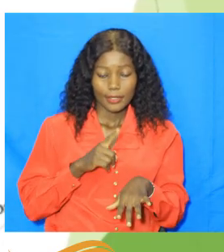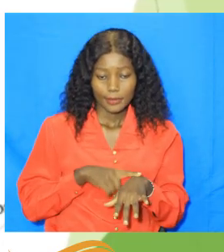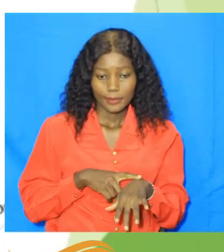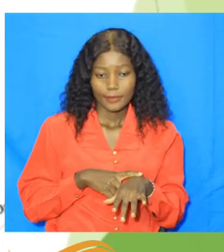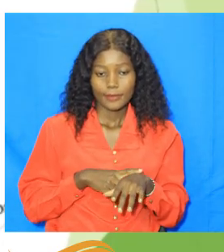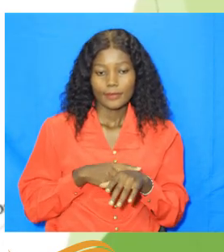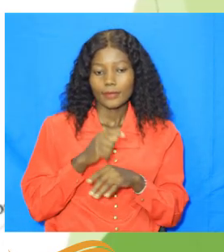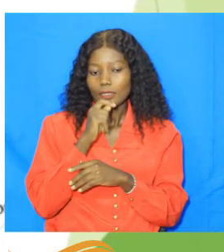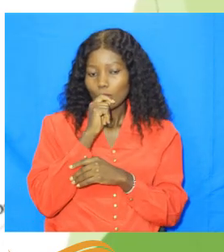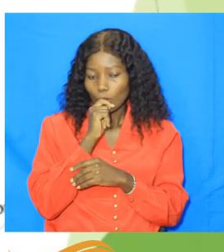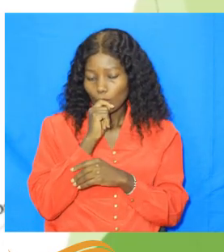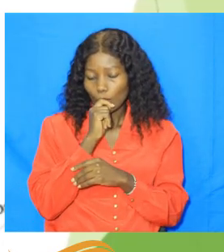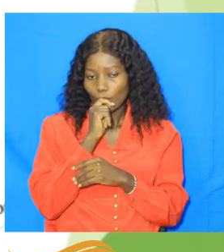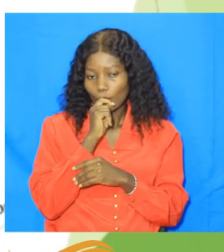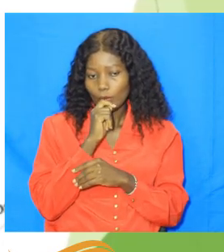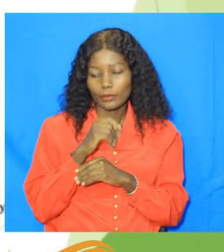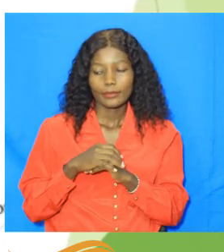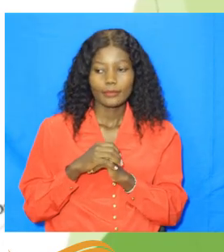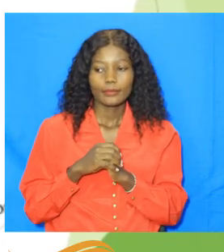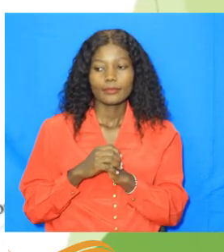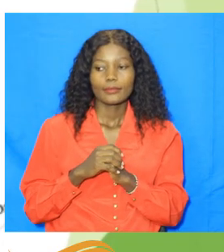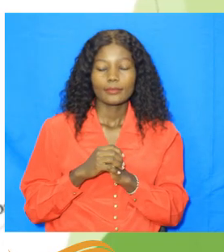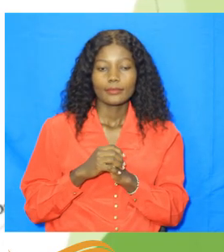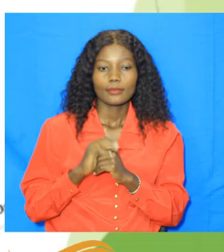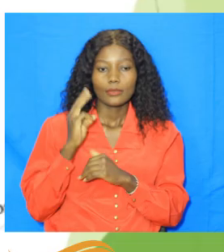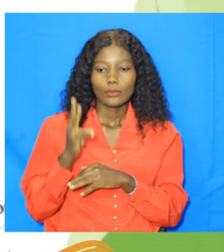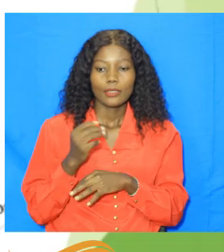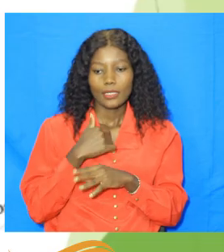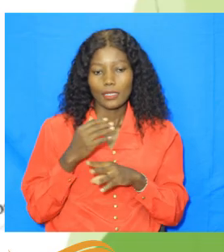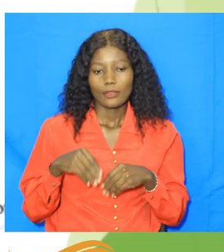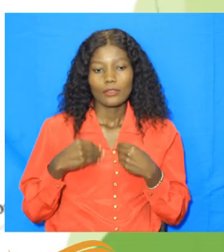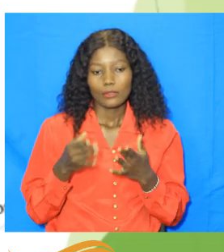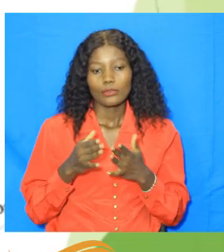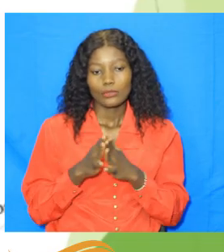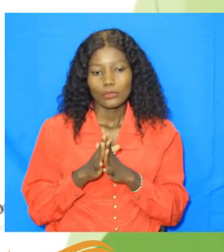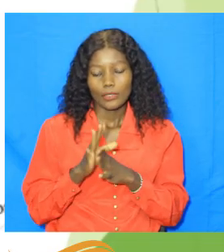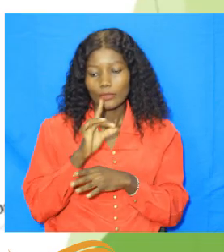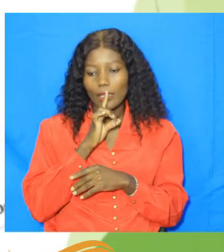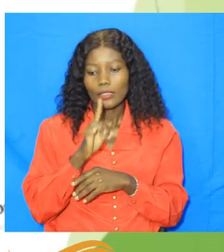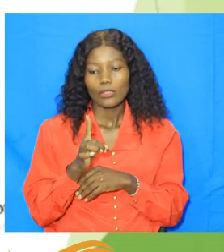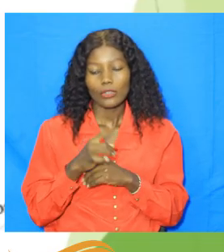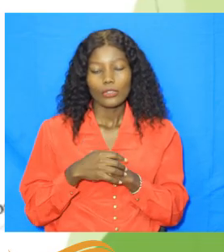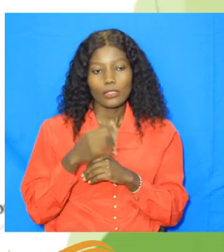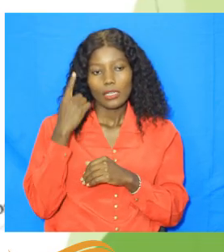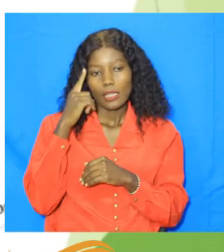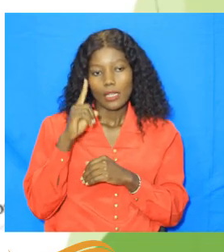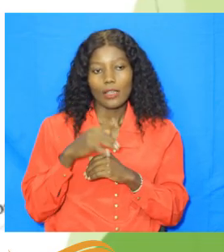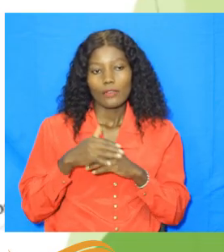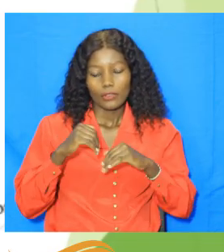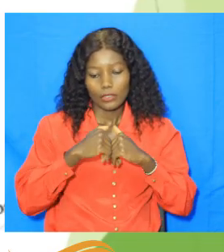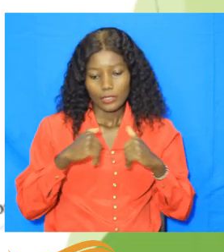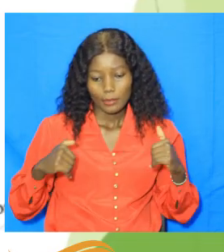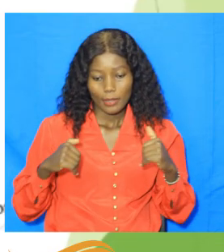the referee will have to give a command for wakarete.